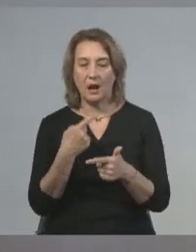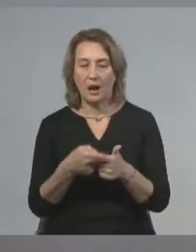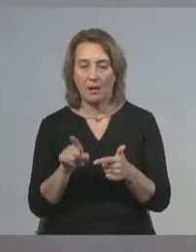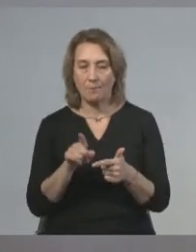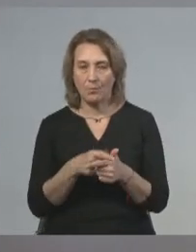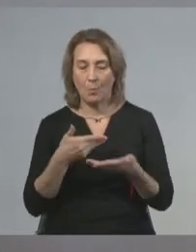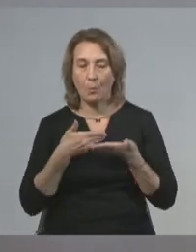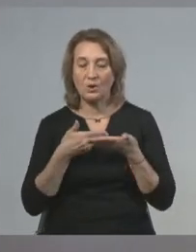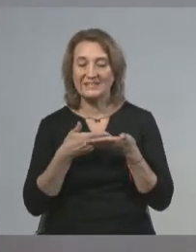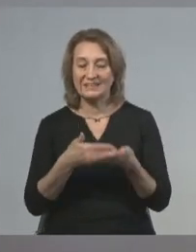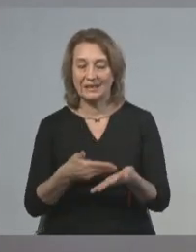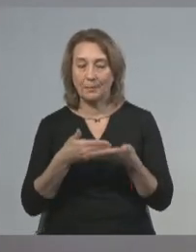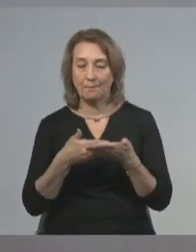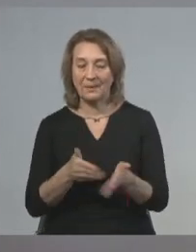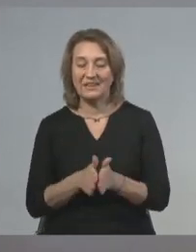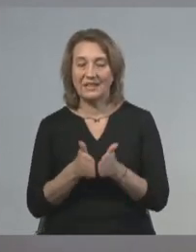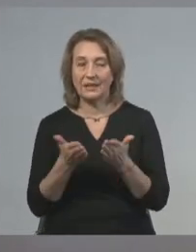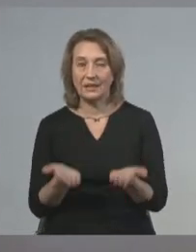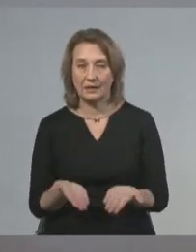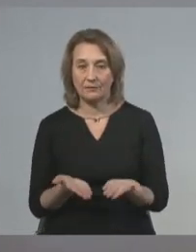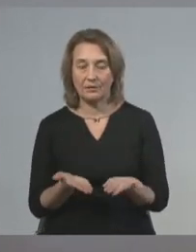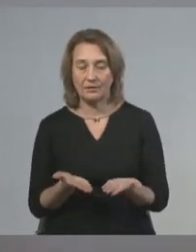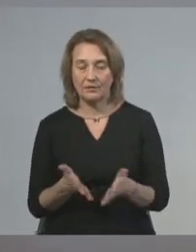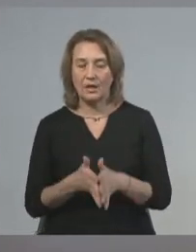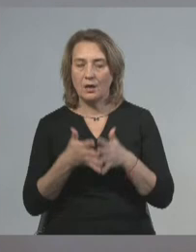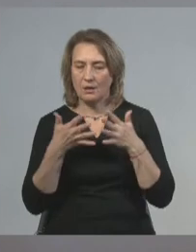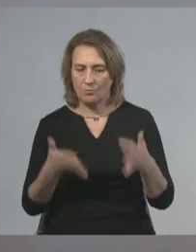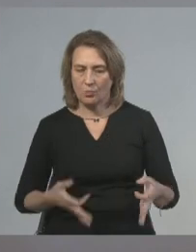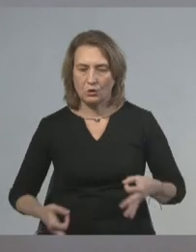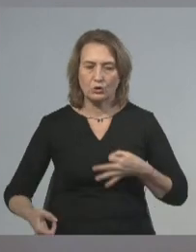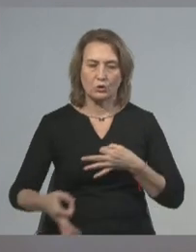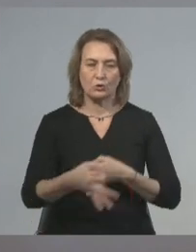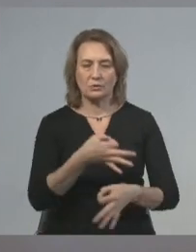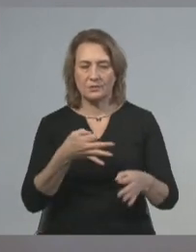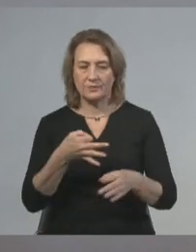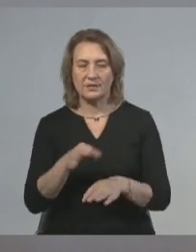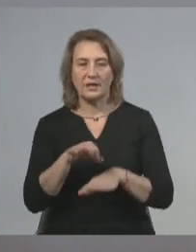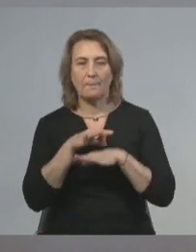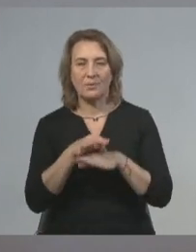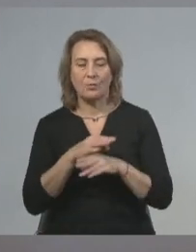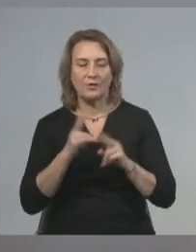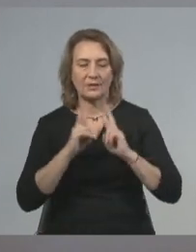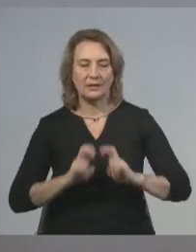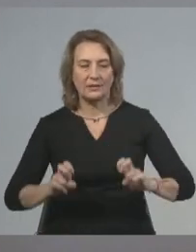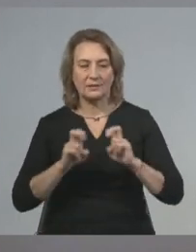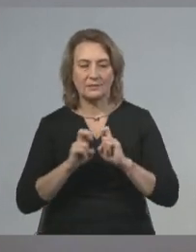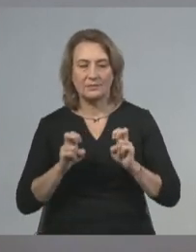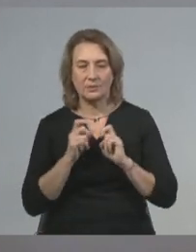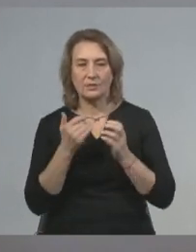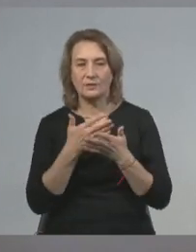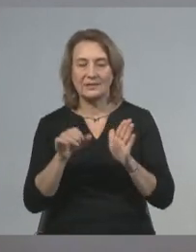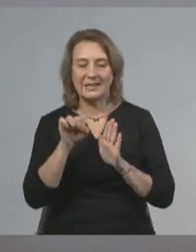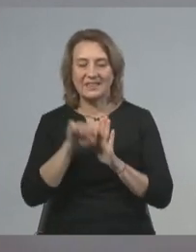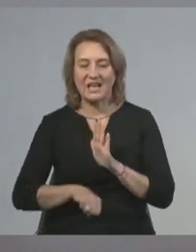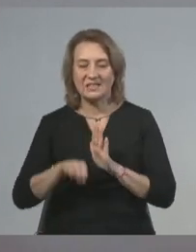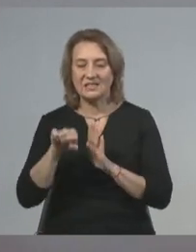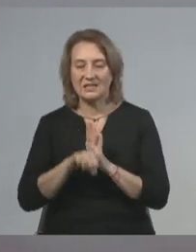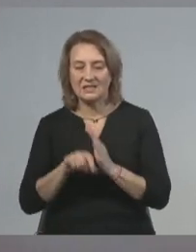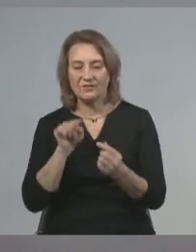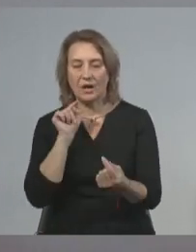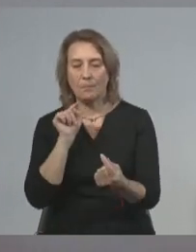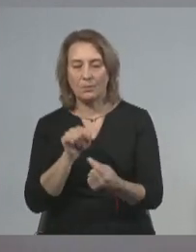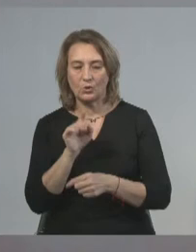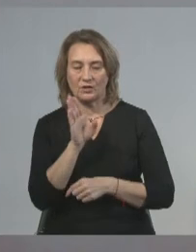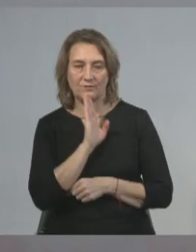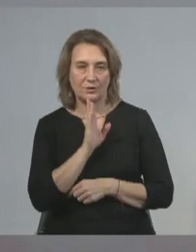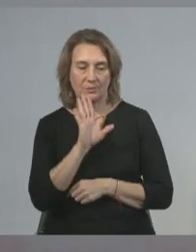discussion to investigate it more and of course to cover violence against women as a social problem